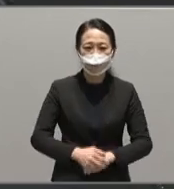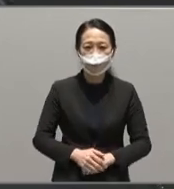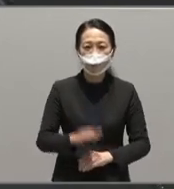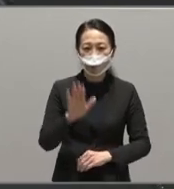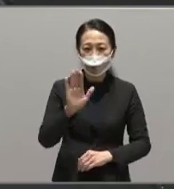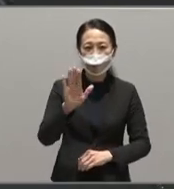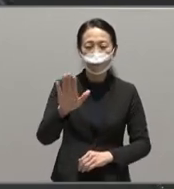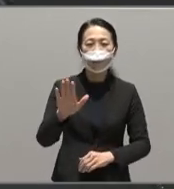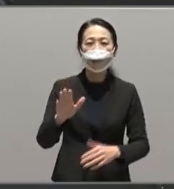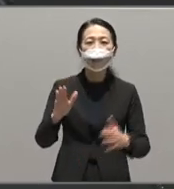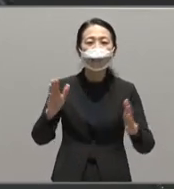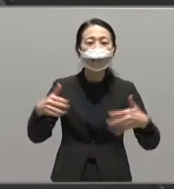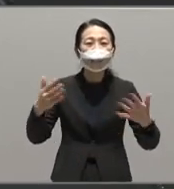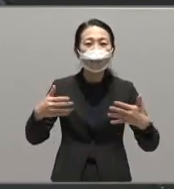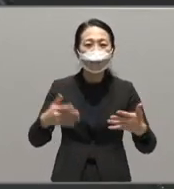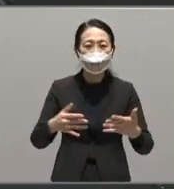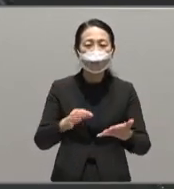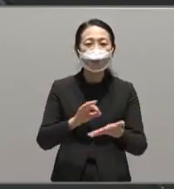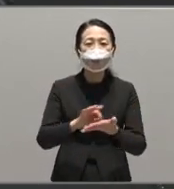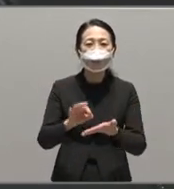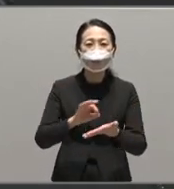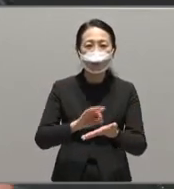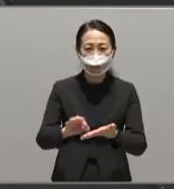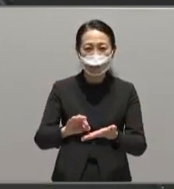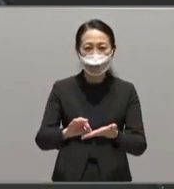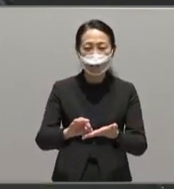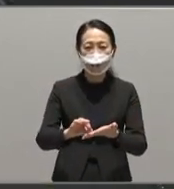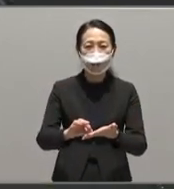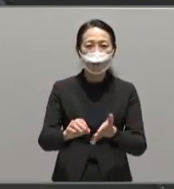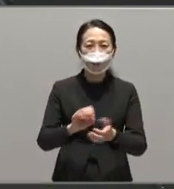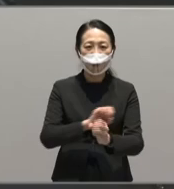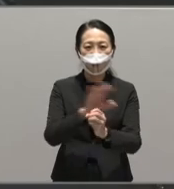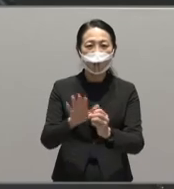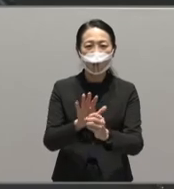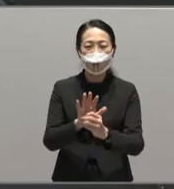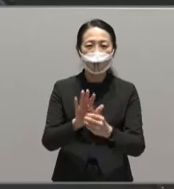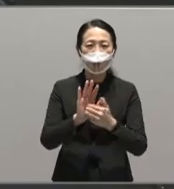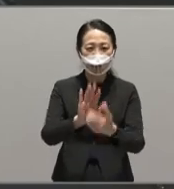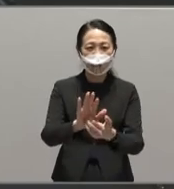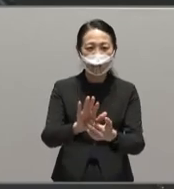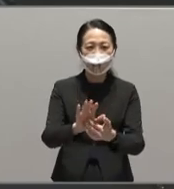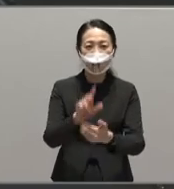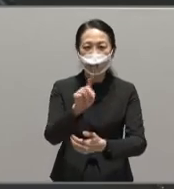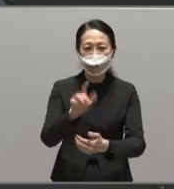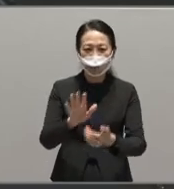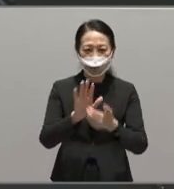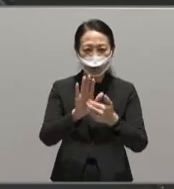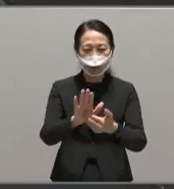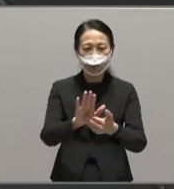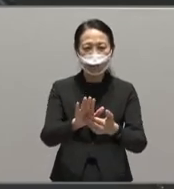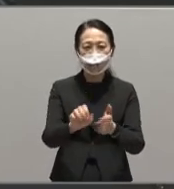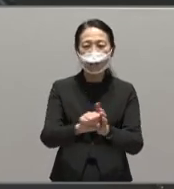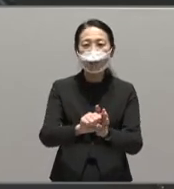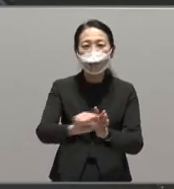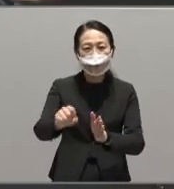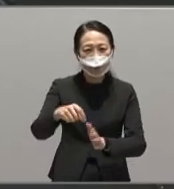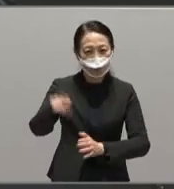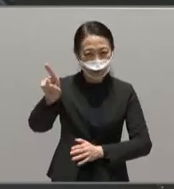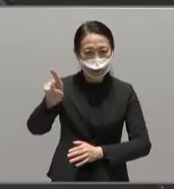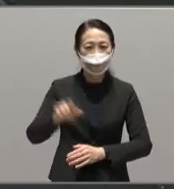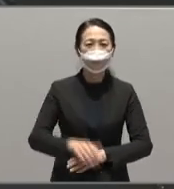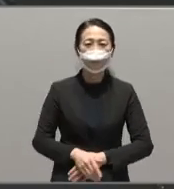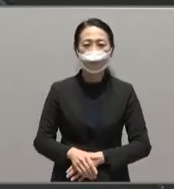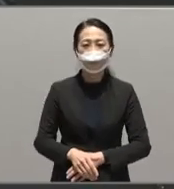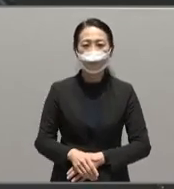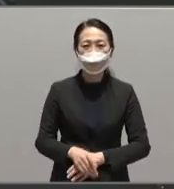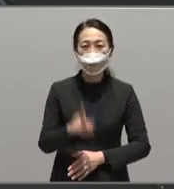cortisol, also goes down. So by benefiting from forest bathing, we can